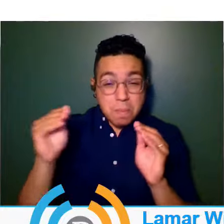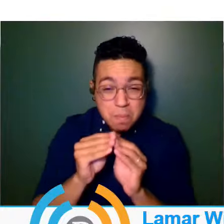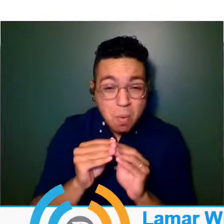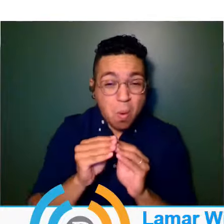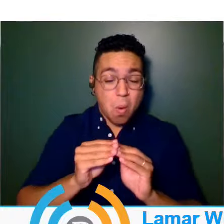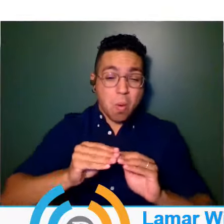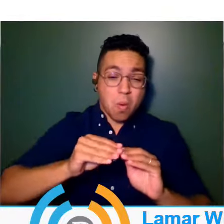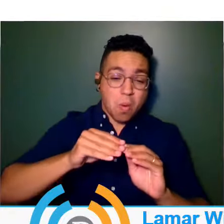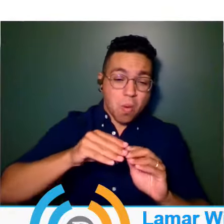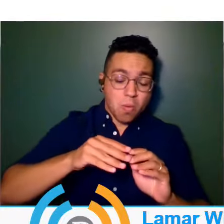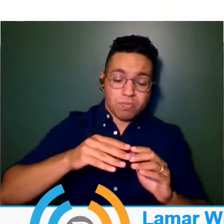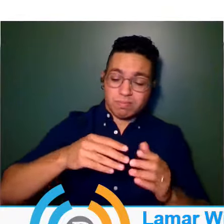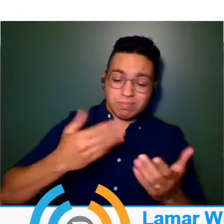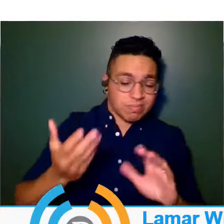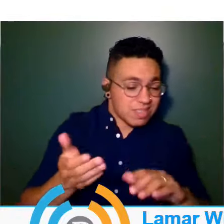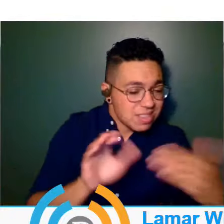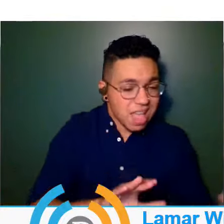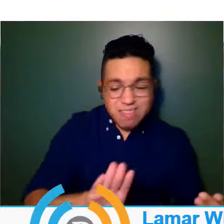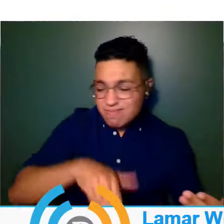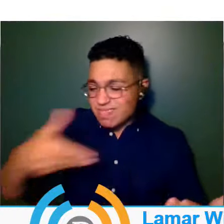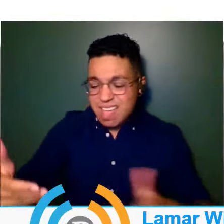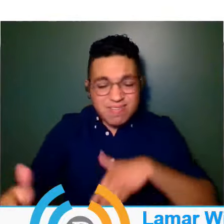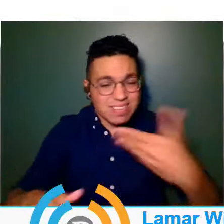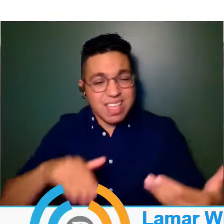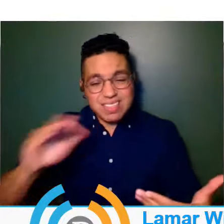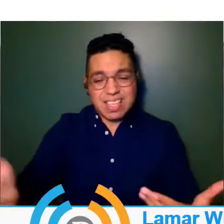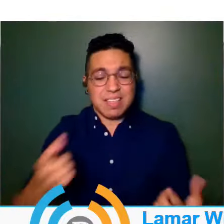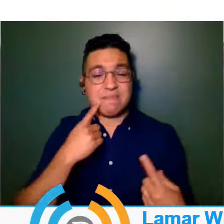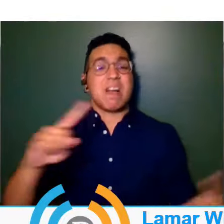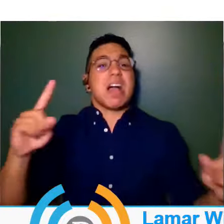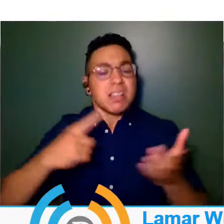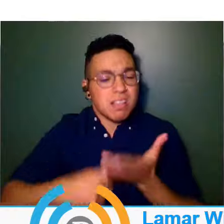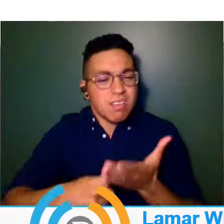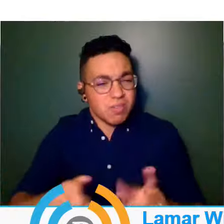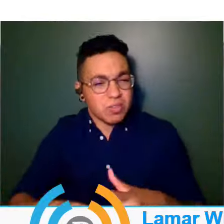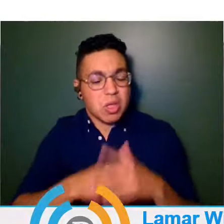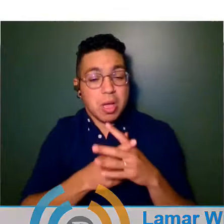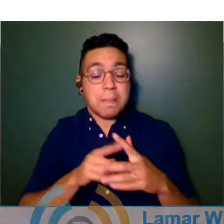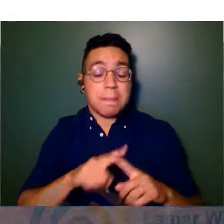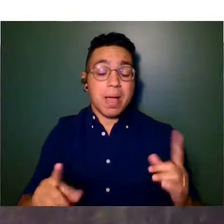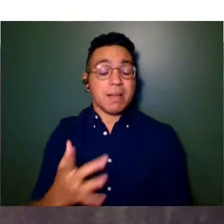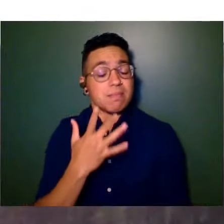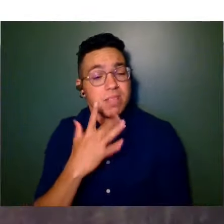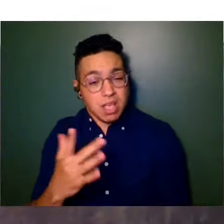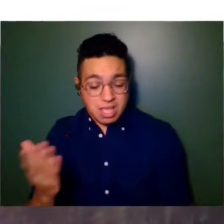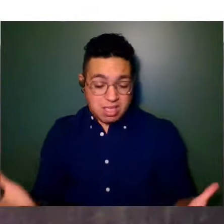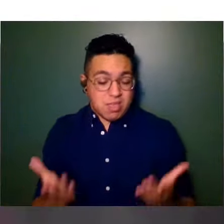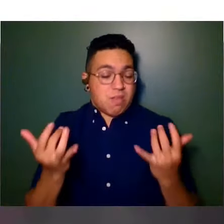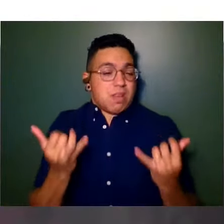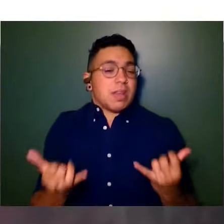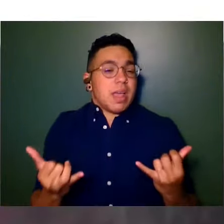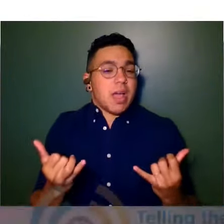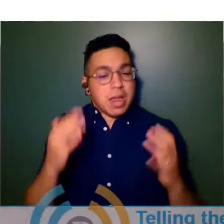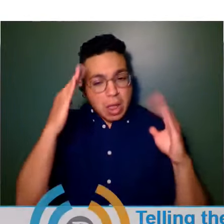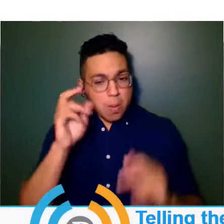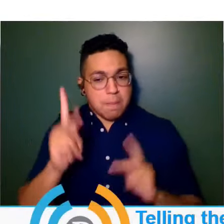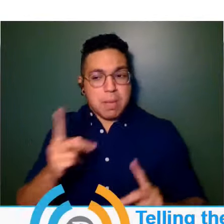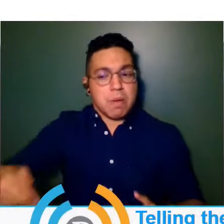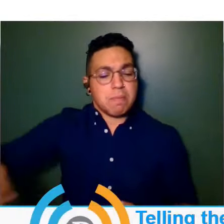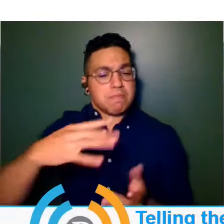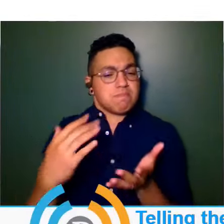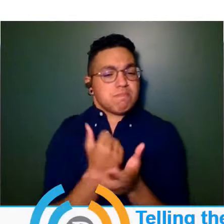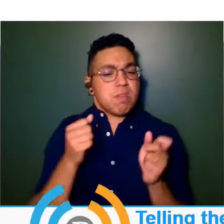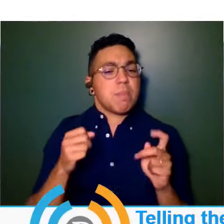about this. But we're here now, and I really hope that folks are able to take this opportunity seriously.